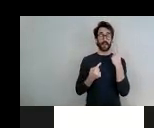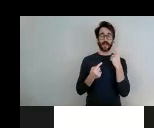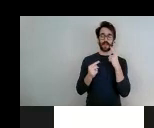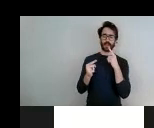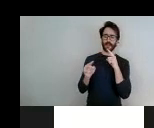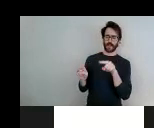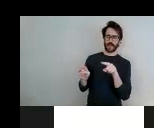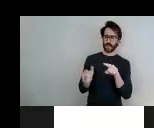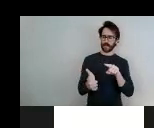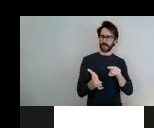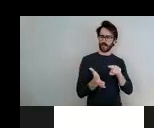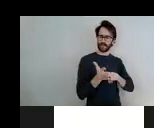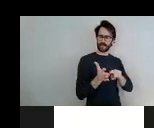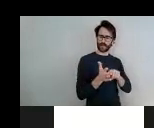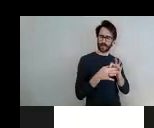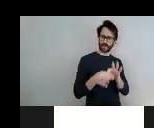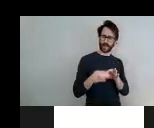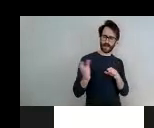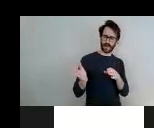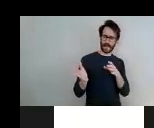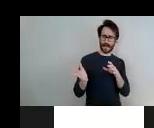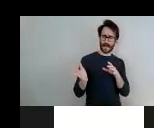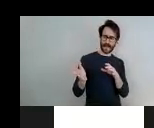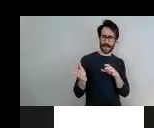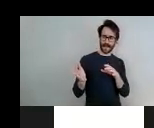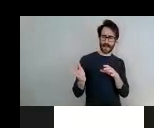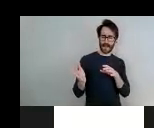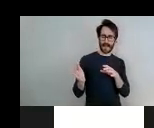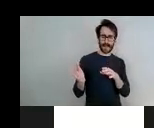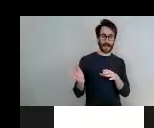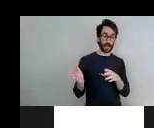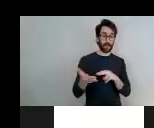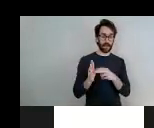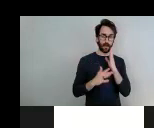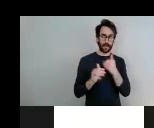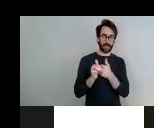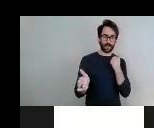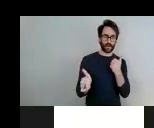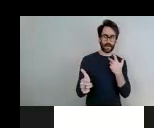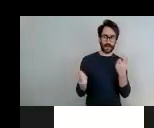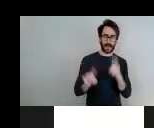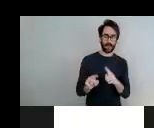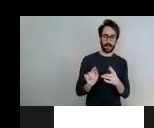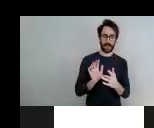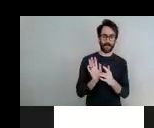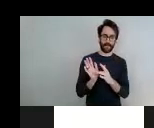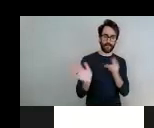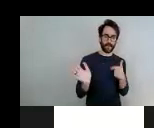some research, and you'll in many cases you'll save yourself from potentially being a victim to any kind of scam.